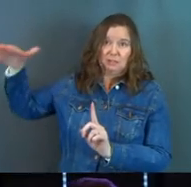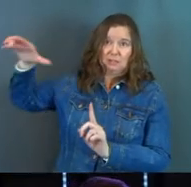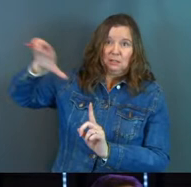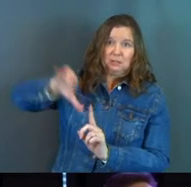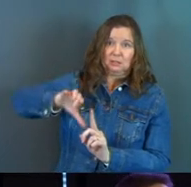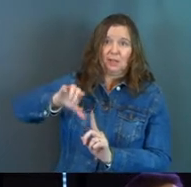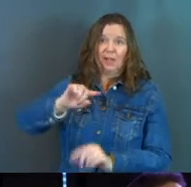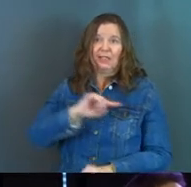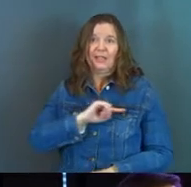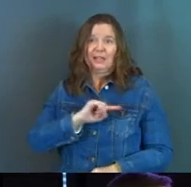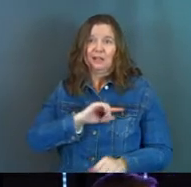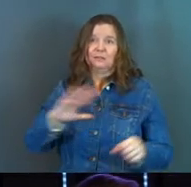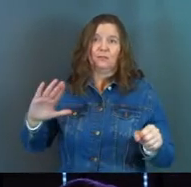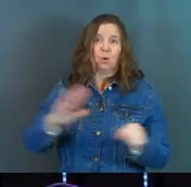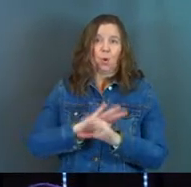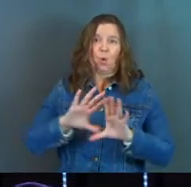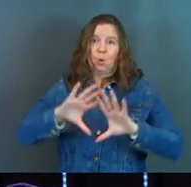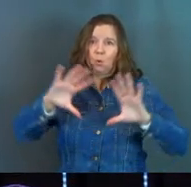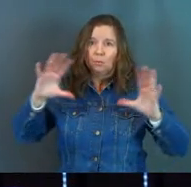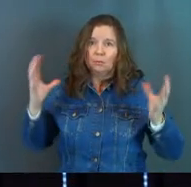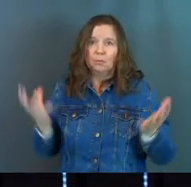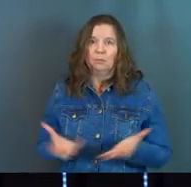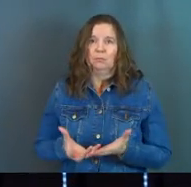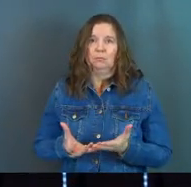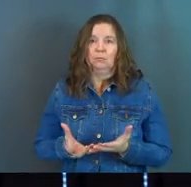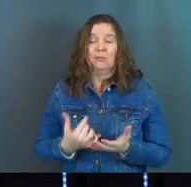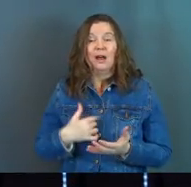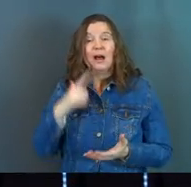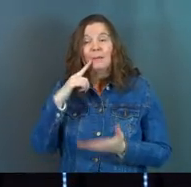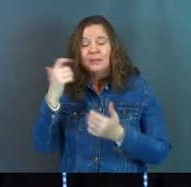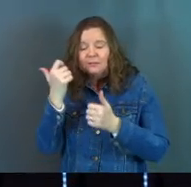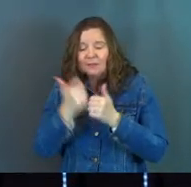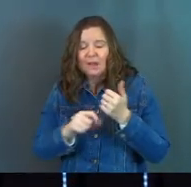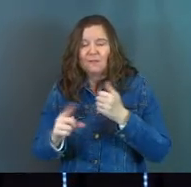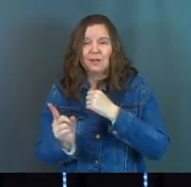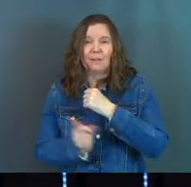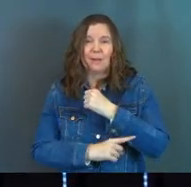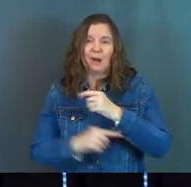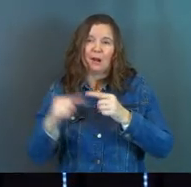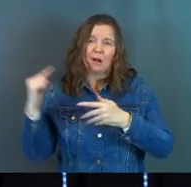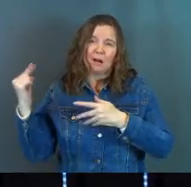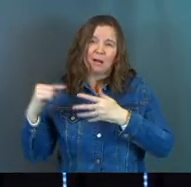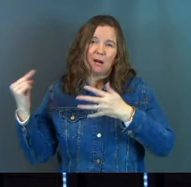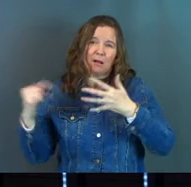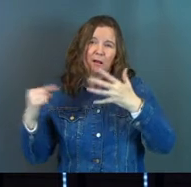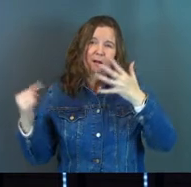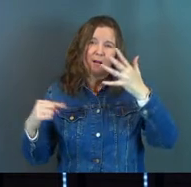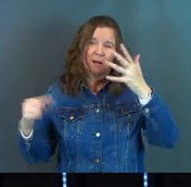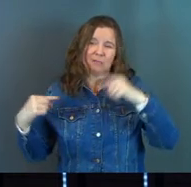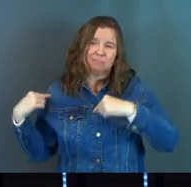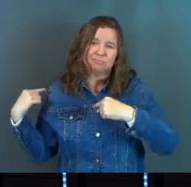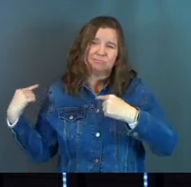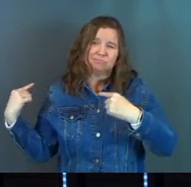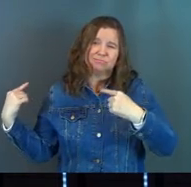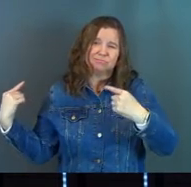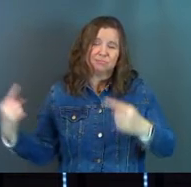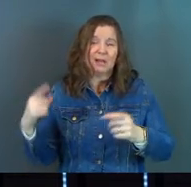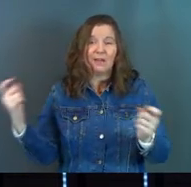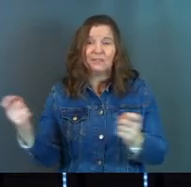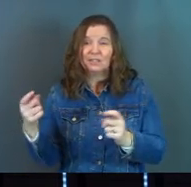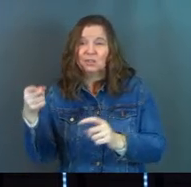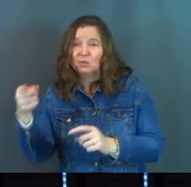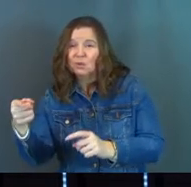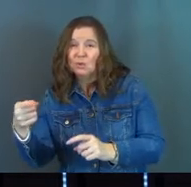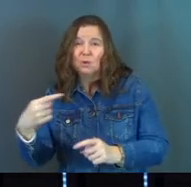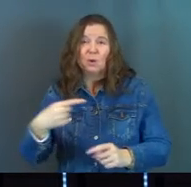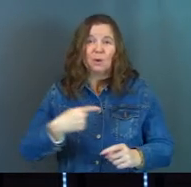Christ, the guilt of the whole world. I believe every punishment that was ever deserved for every sin that you and I have